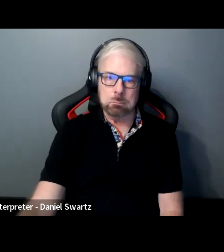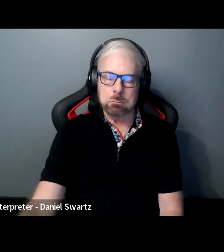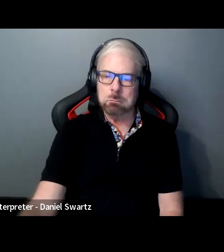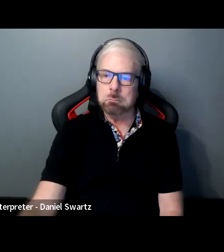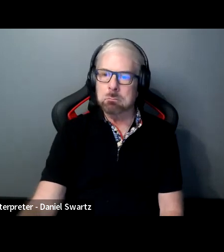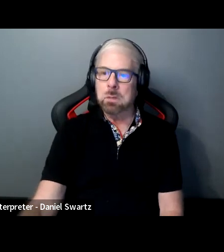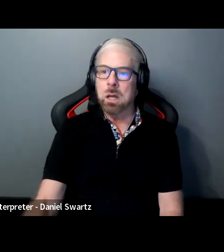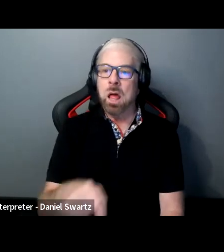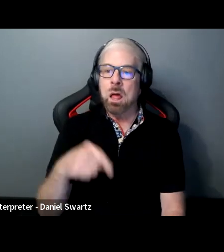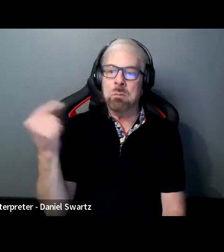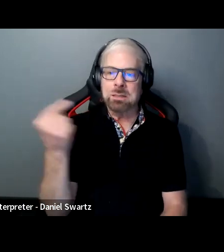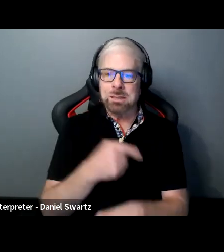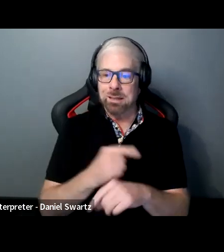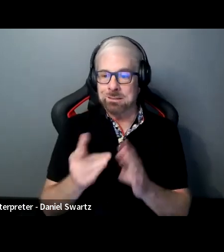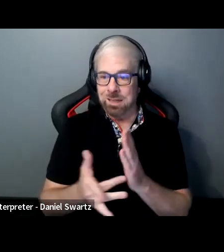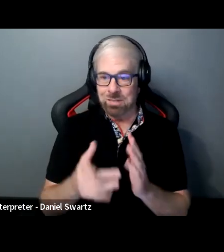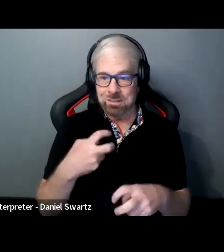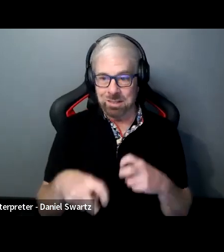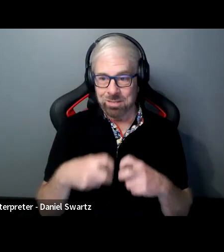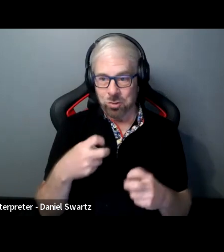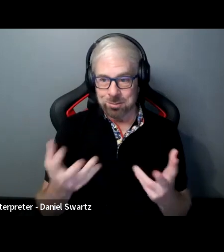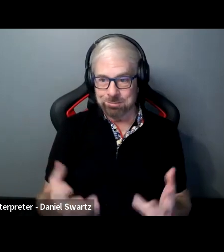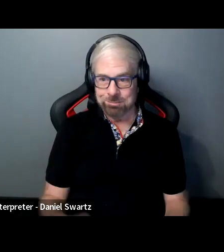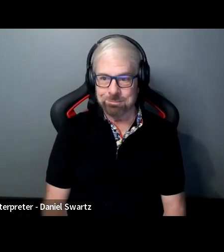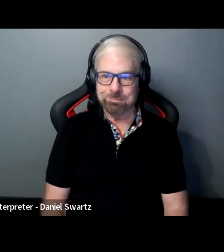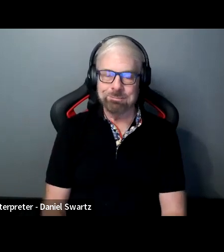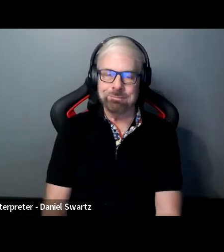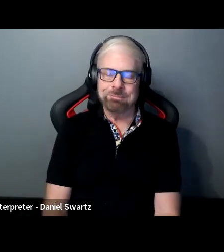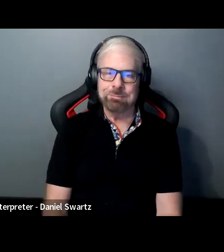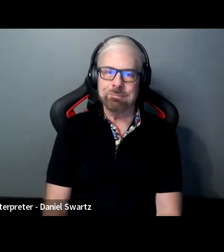Apparently this is going to be a day of technical difficulties.